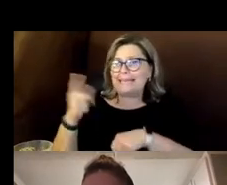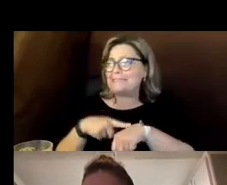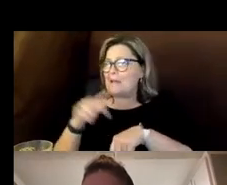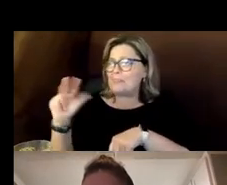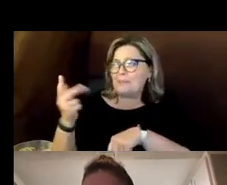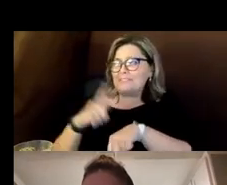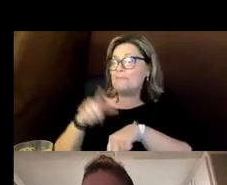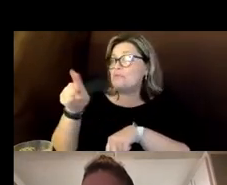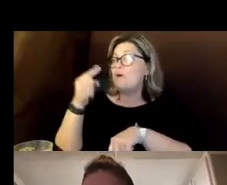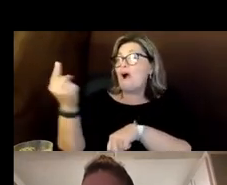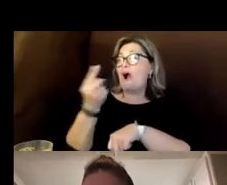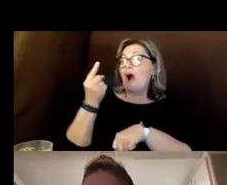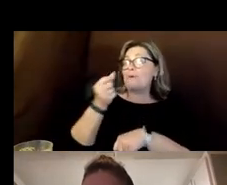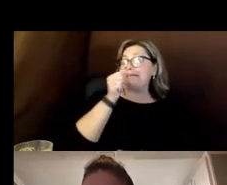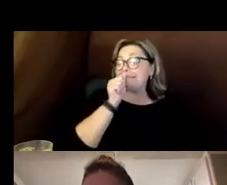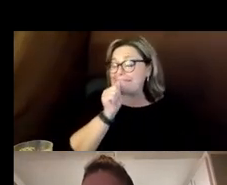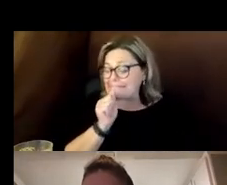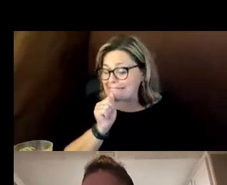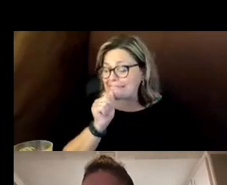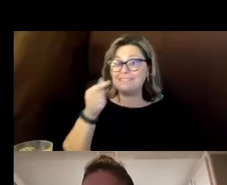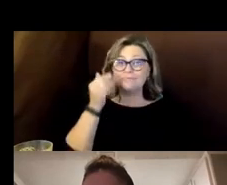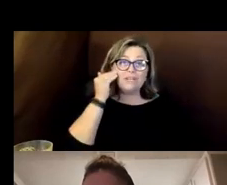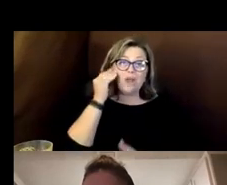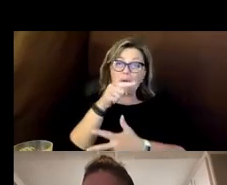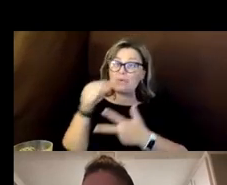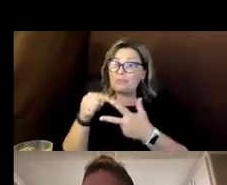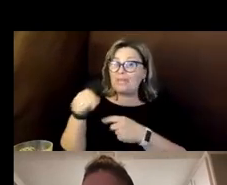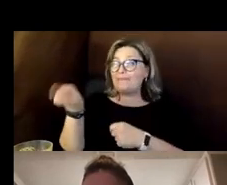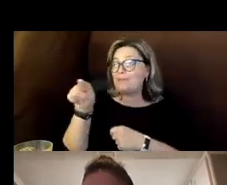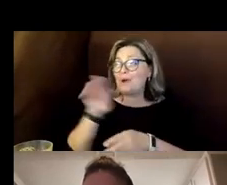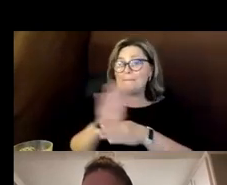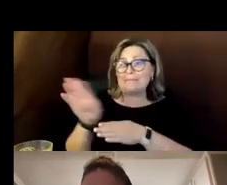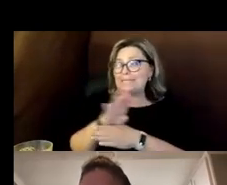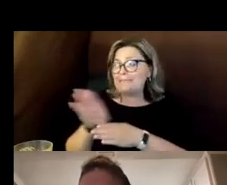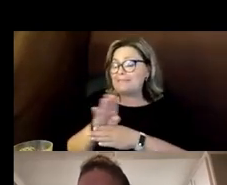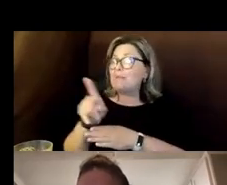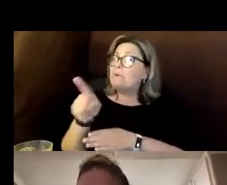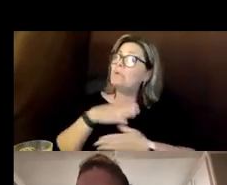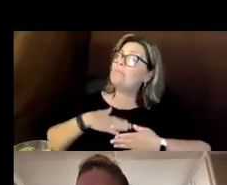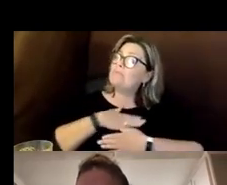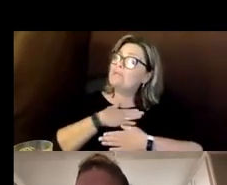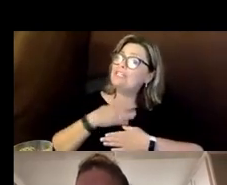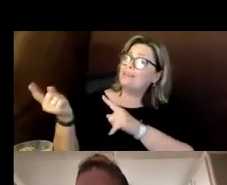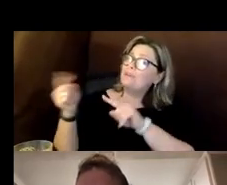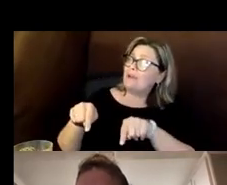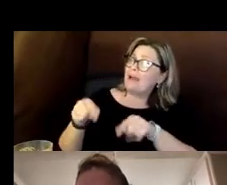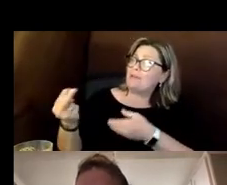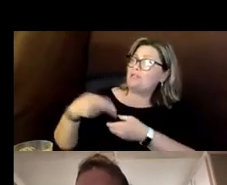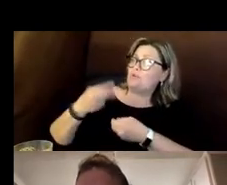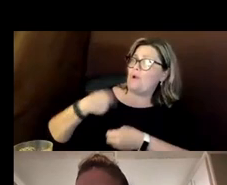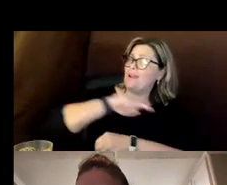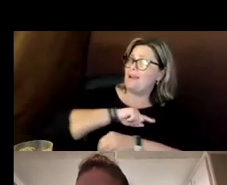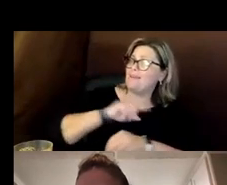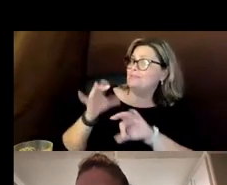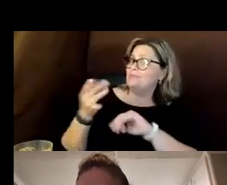a trooper. We know how busy you all are, but we're so appreciative that you came online with us today. You know, we've